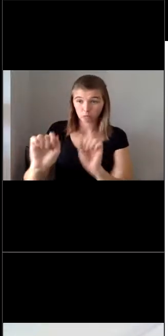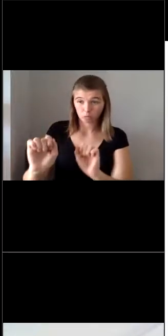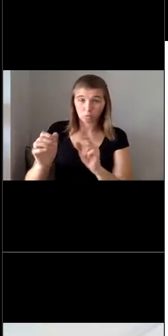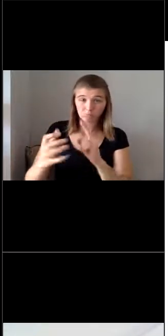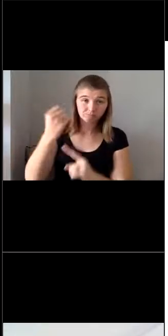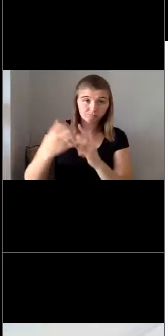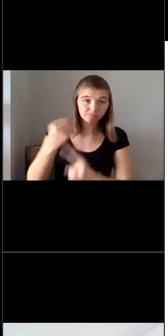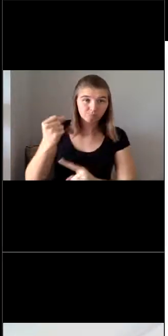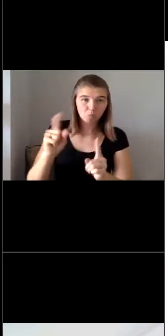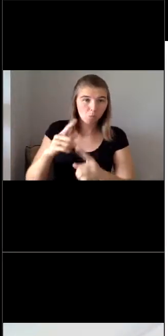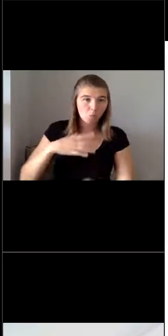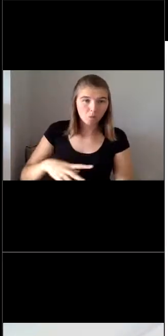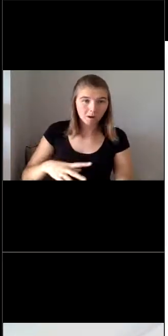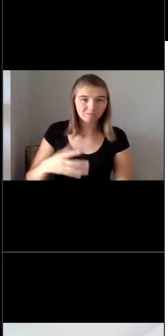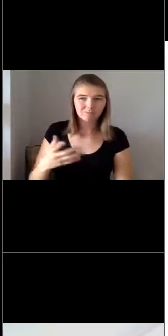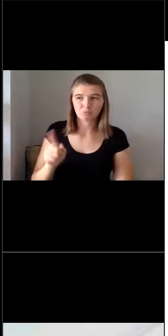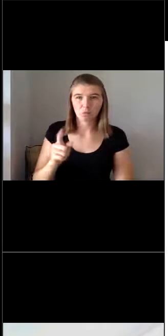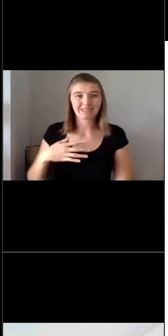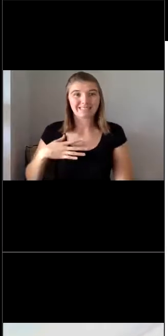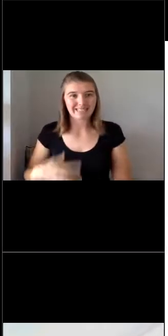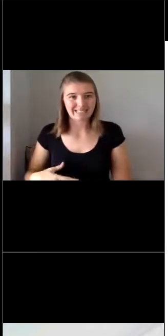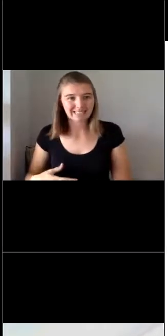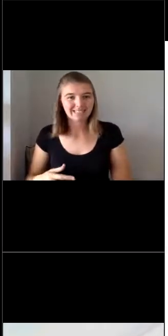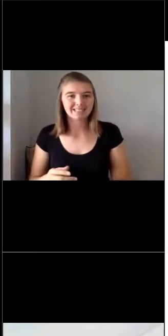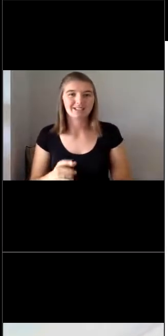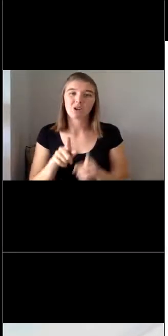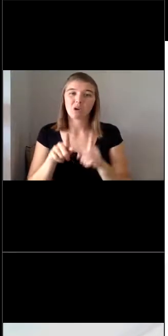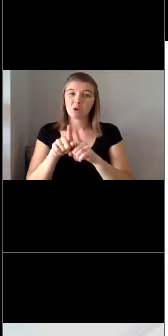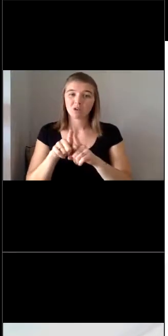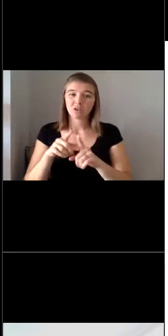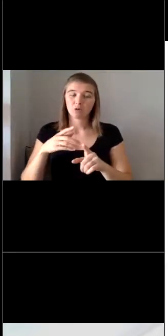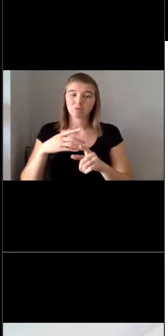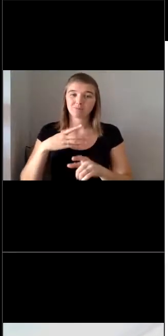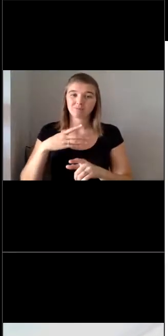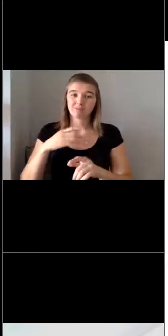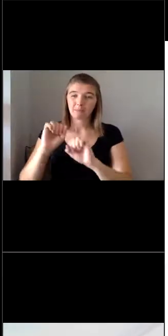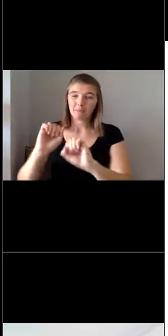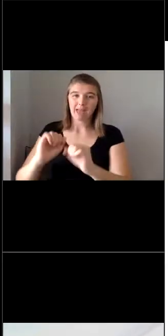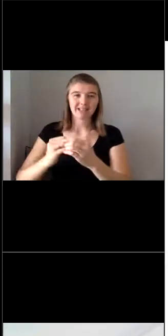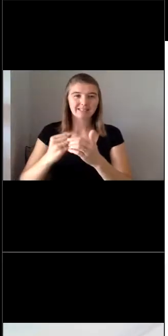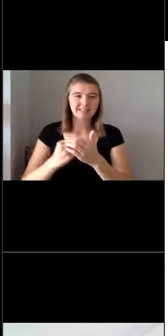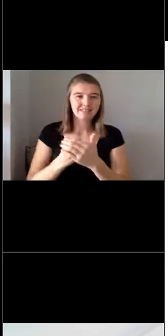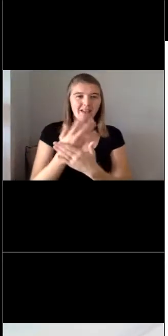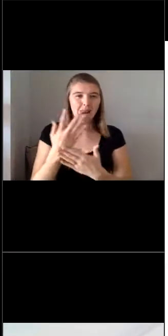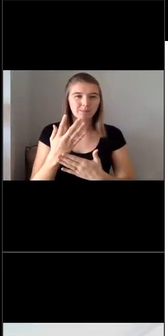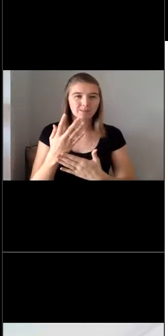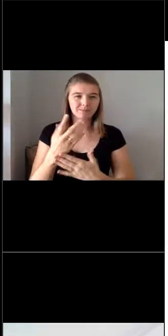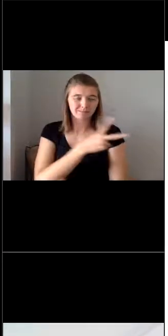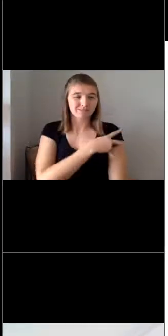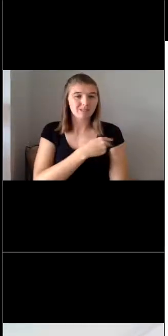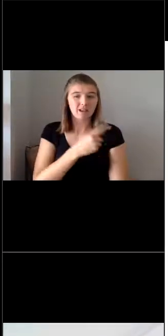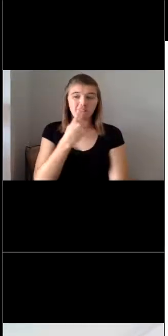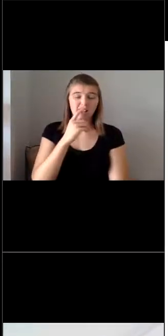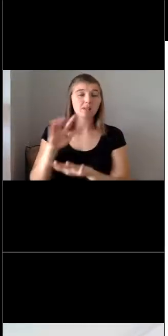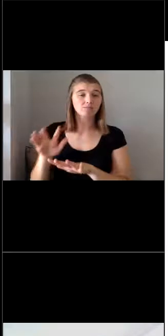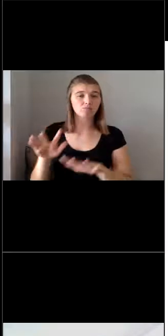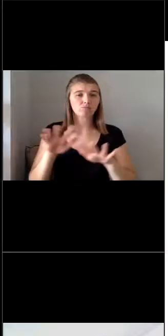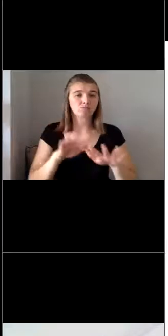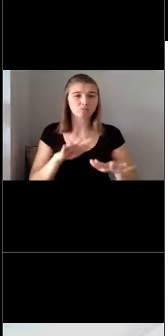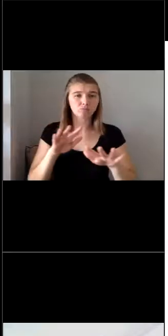staff to take greater time in their development activities and really keep things going. Okay.